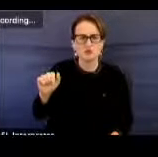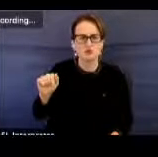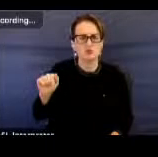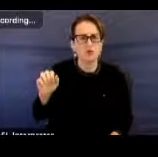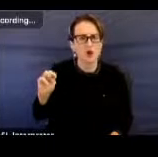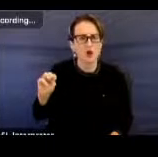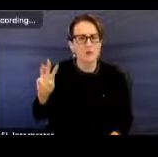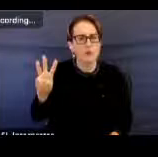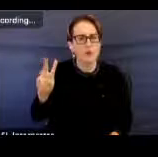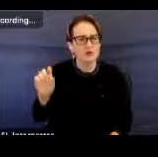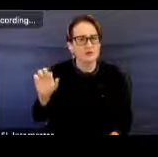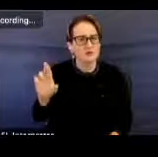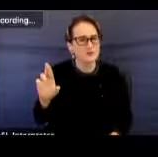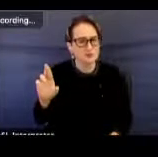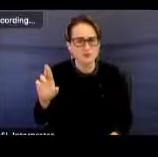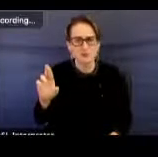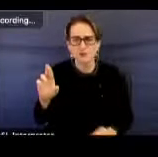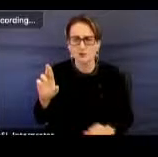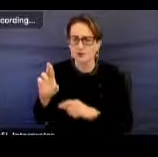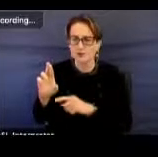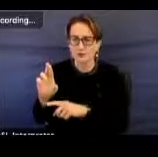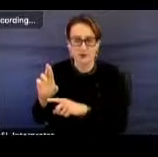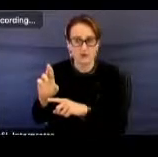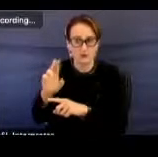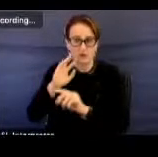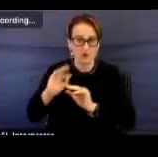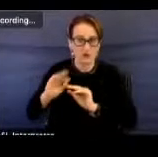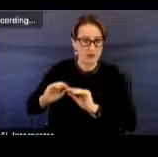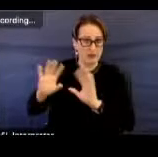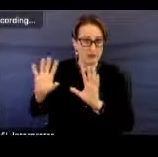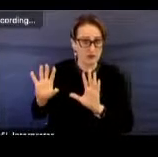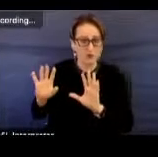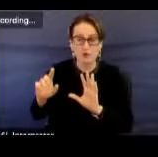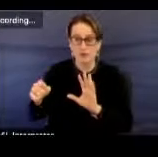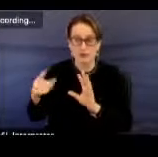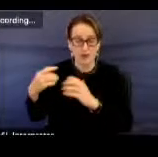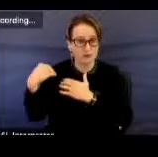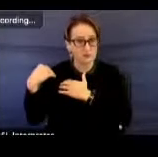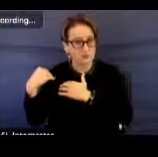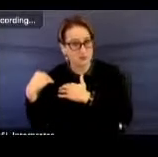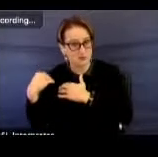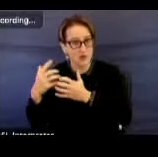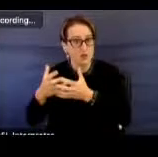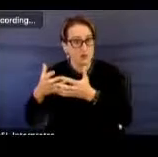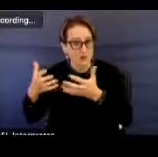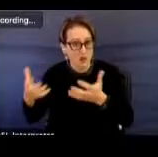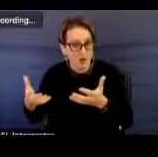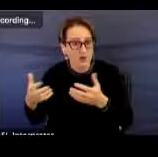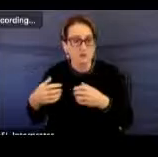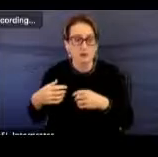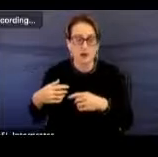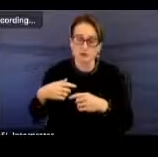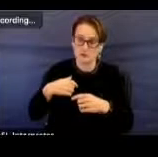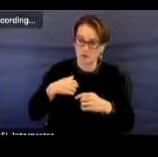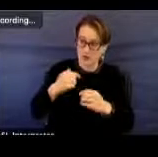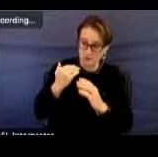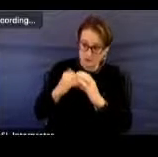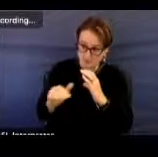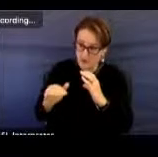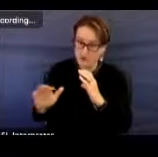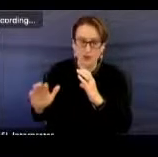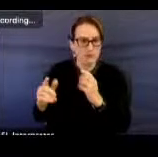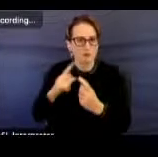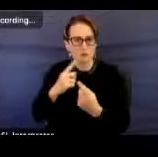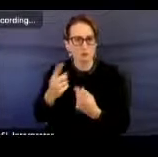and they certainly have a lot on their plate, but they were able to get me any sort of responses. They've been very communicative.